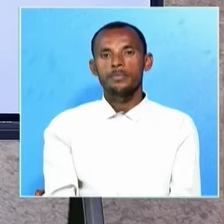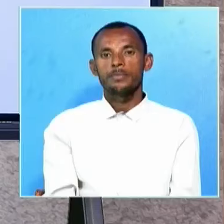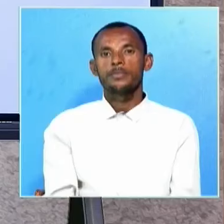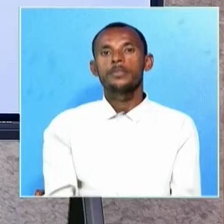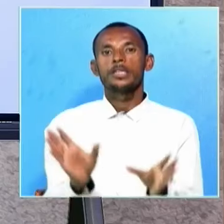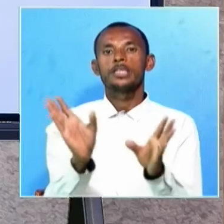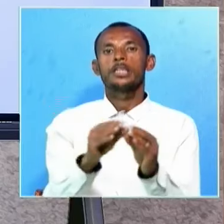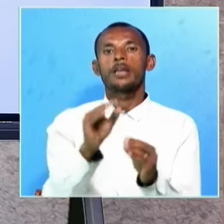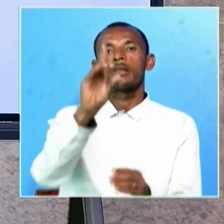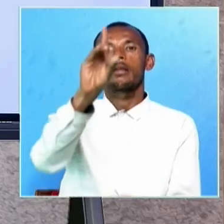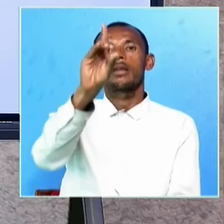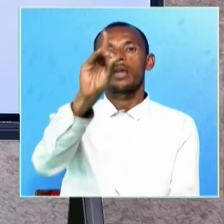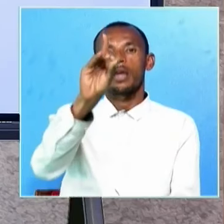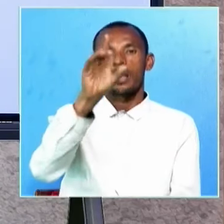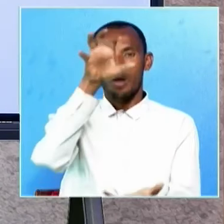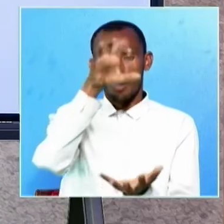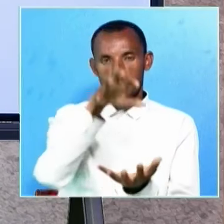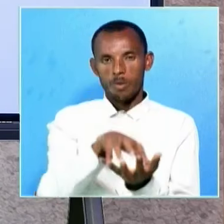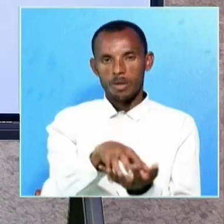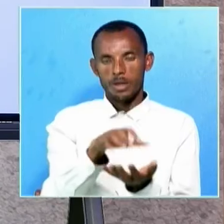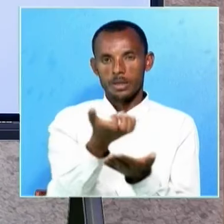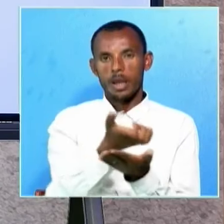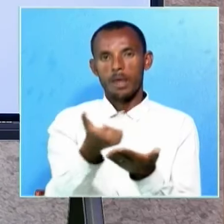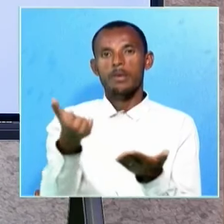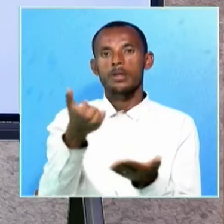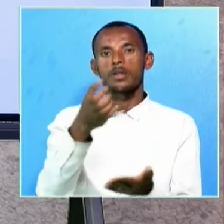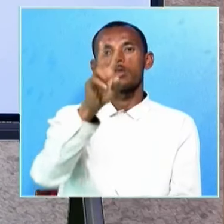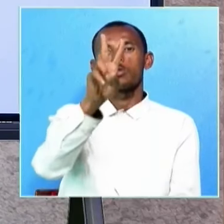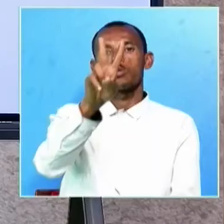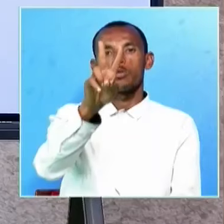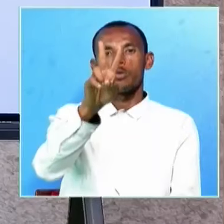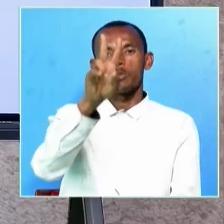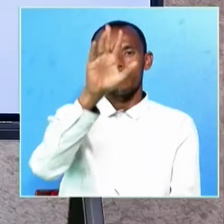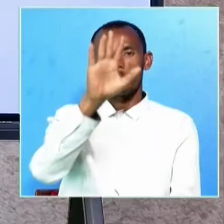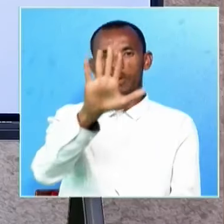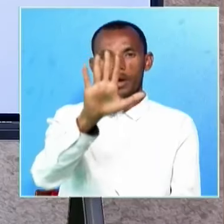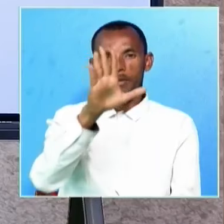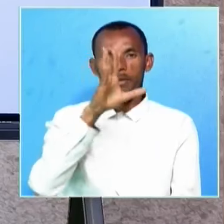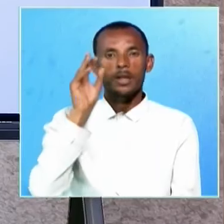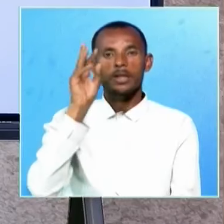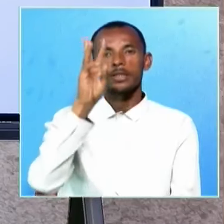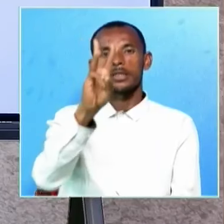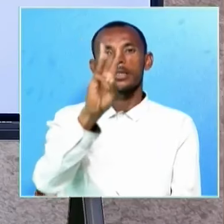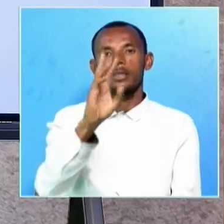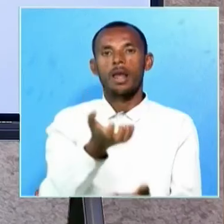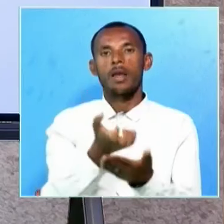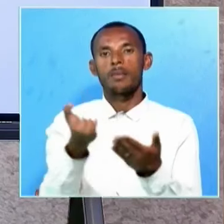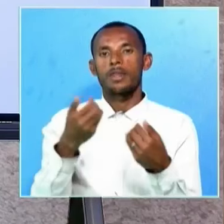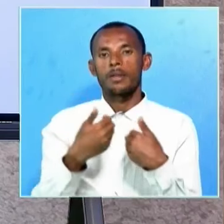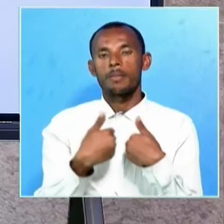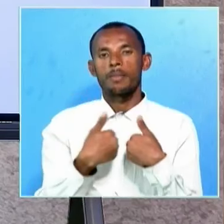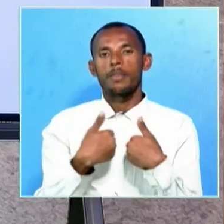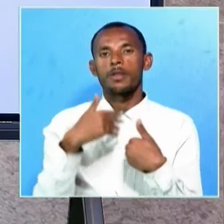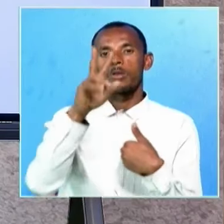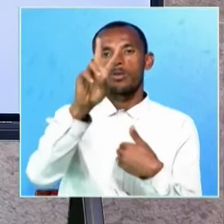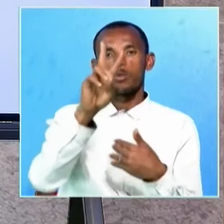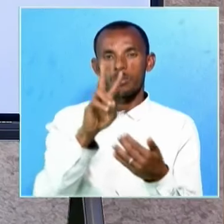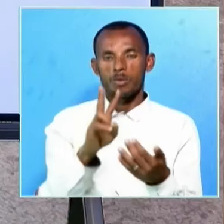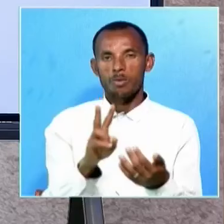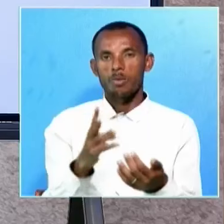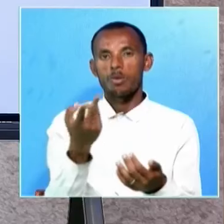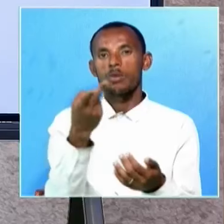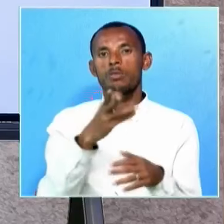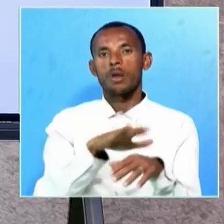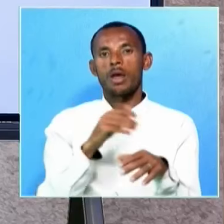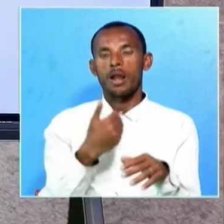Set D contains 2, 5, and 6. So, 2 is here.